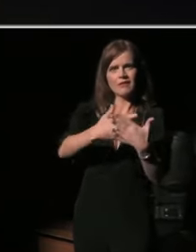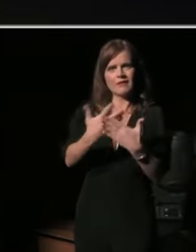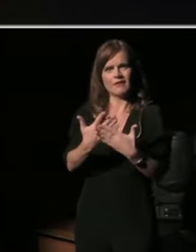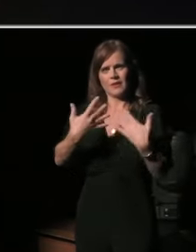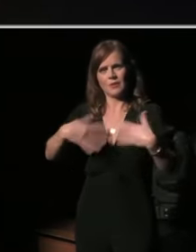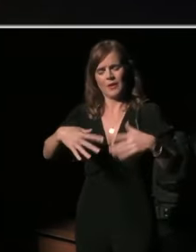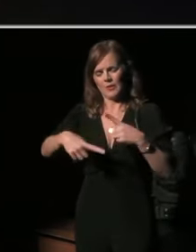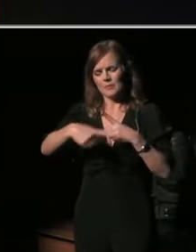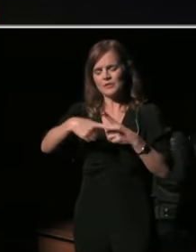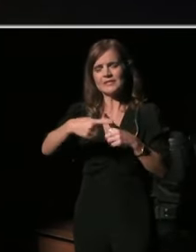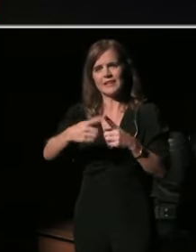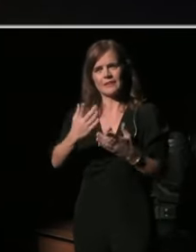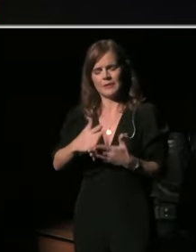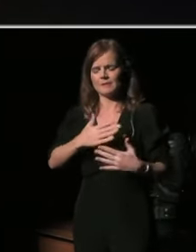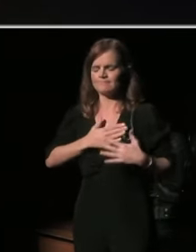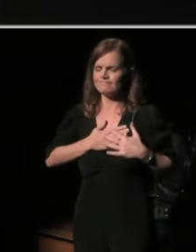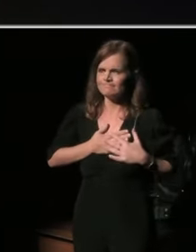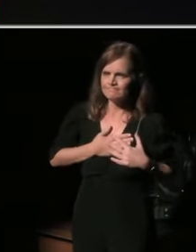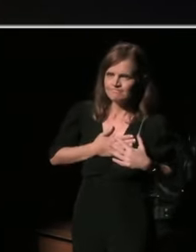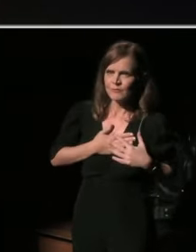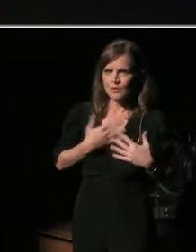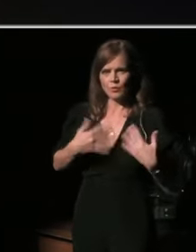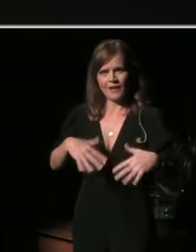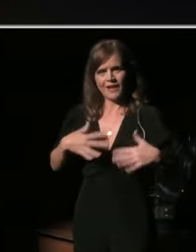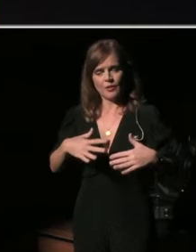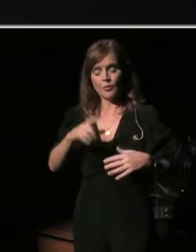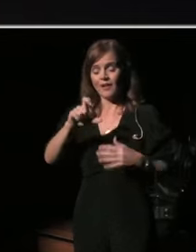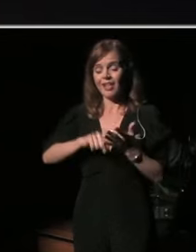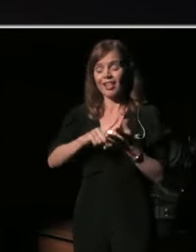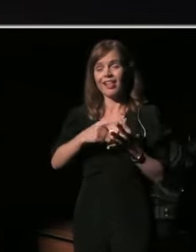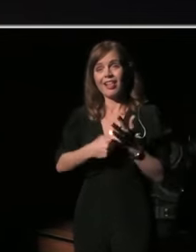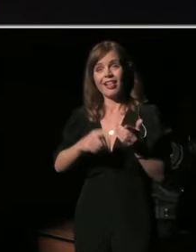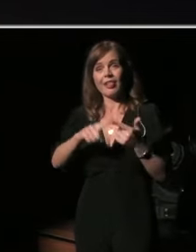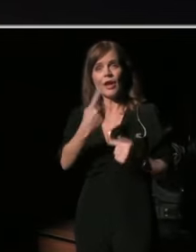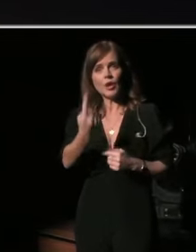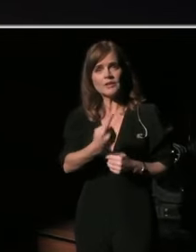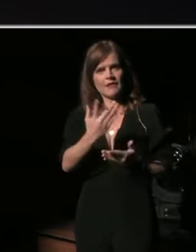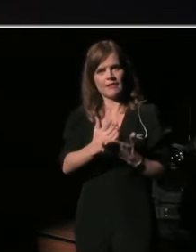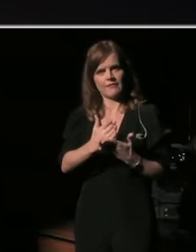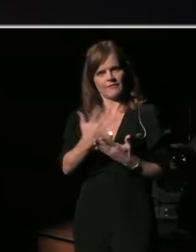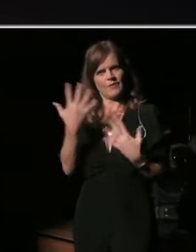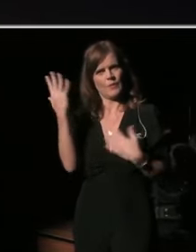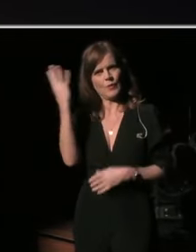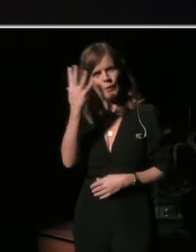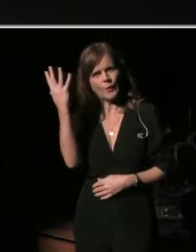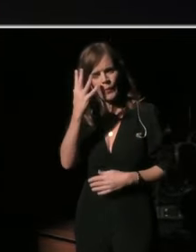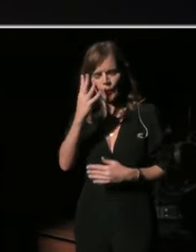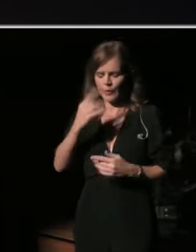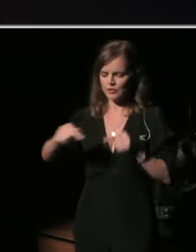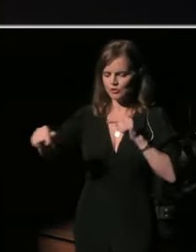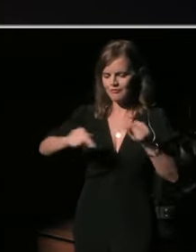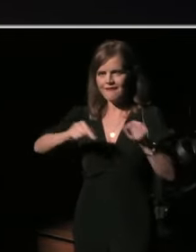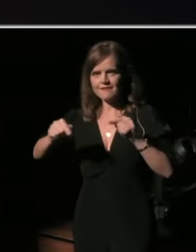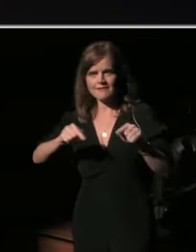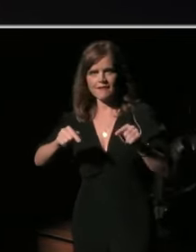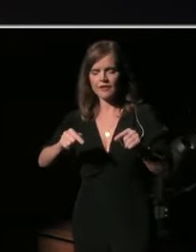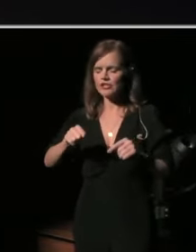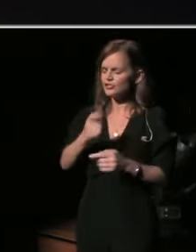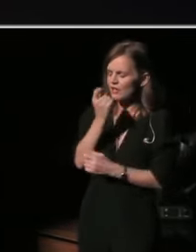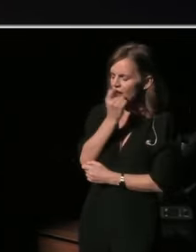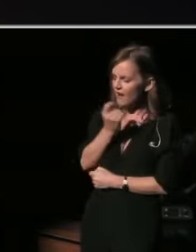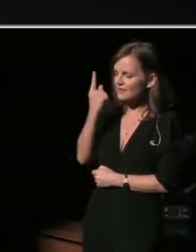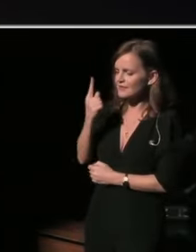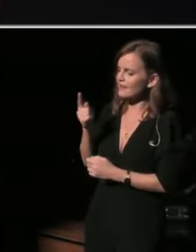been heartening and humbling. Claire, being an established director, is a person that understands the needs of the people for which she